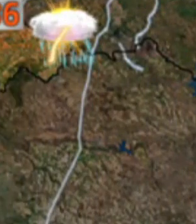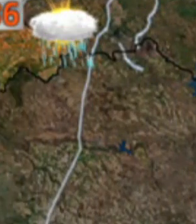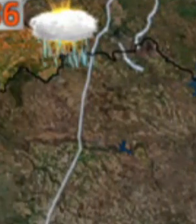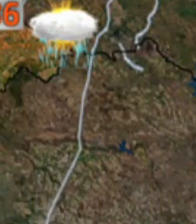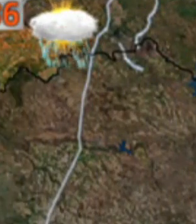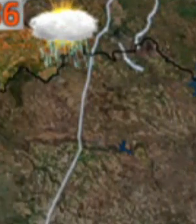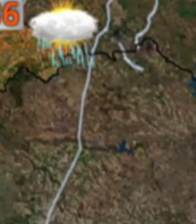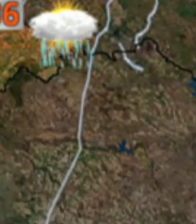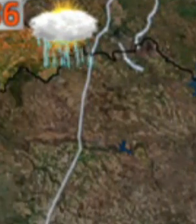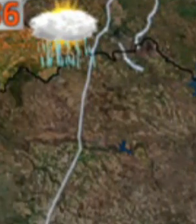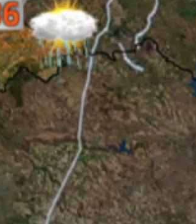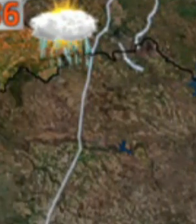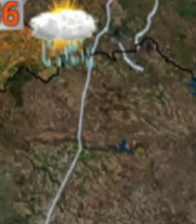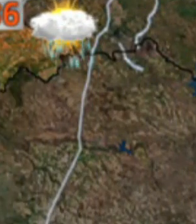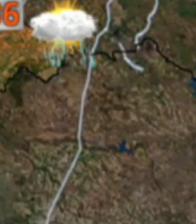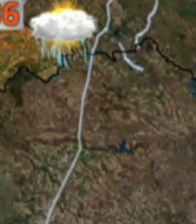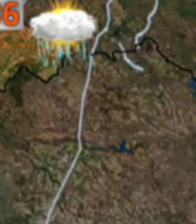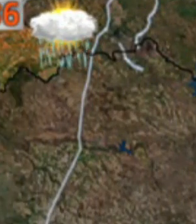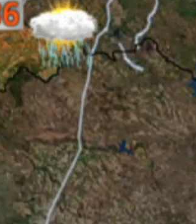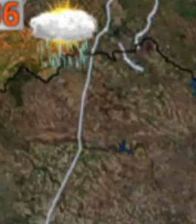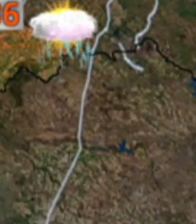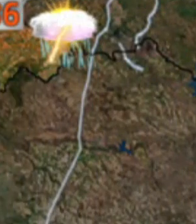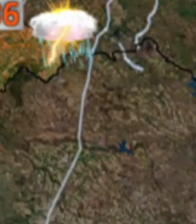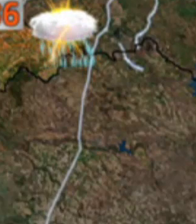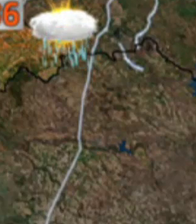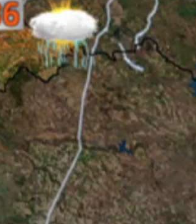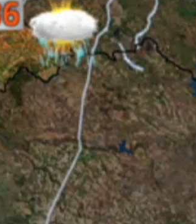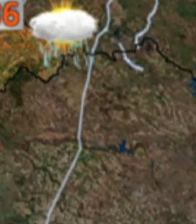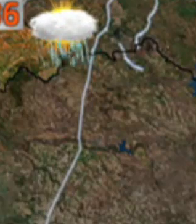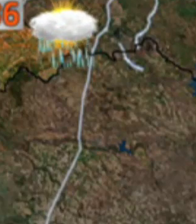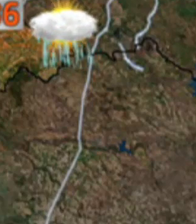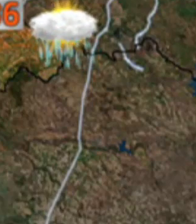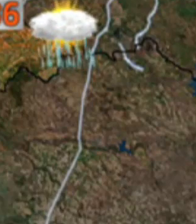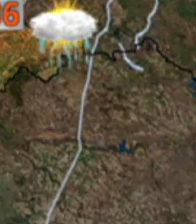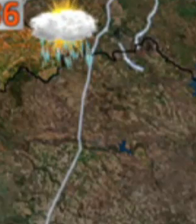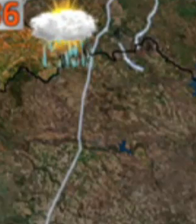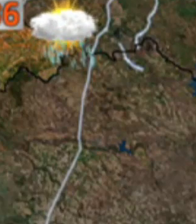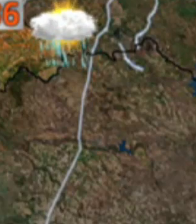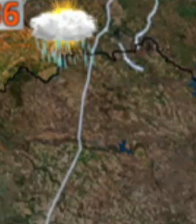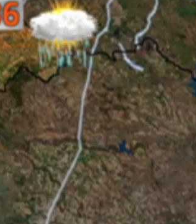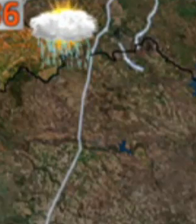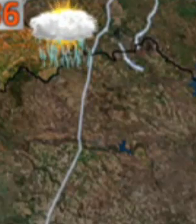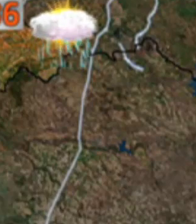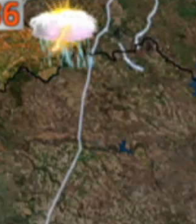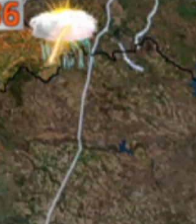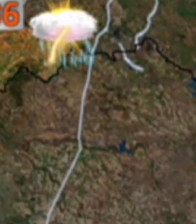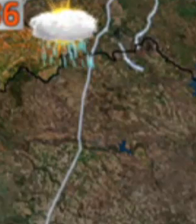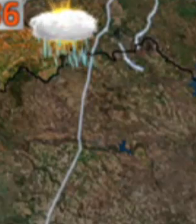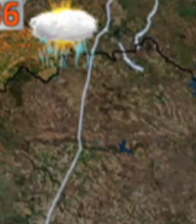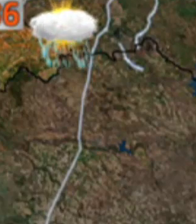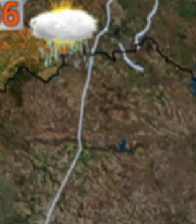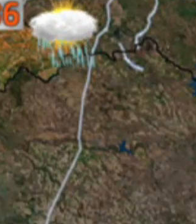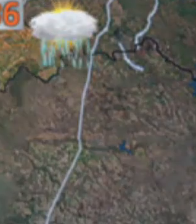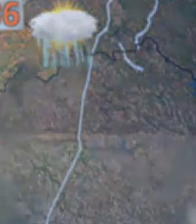hlotshitse hona ha esale kgati di rita ho mashome a mararo a metse o robedi ka fela tsa boipedi hakalo ha be etse khotso